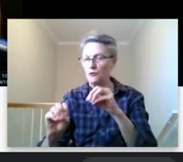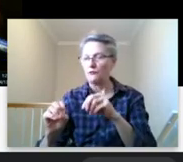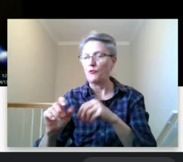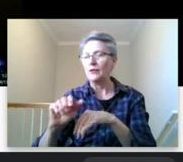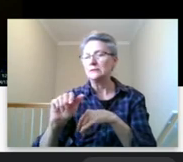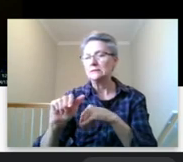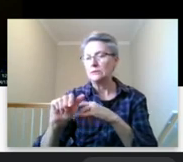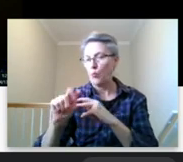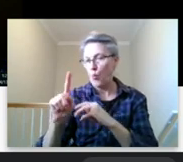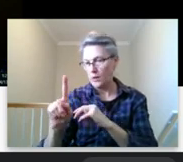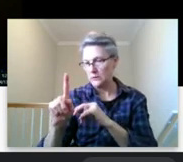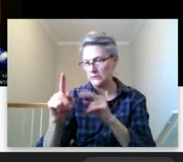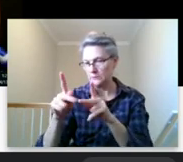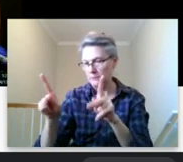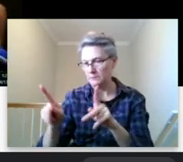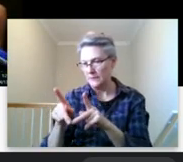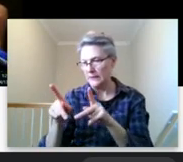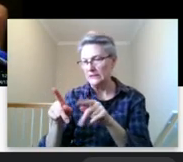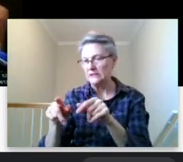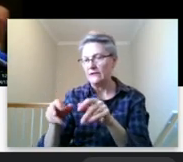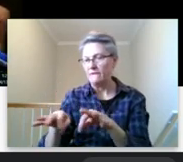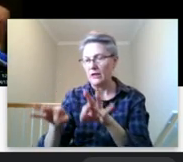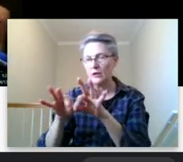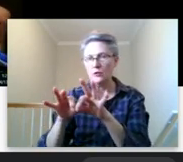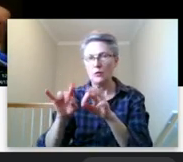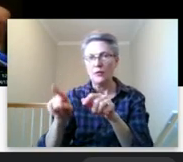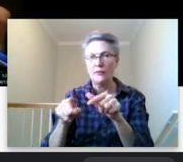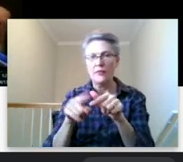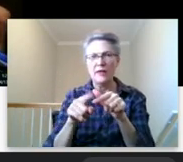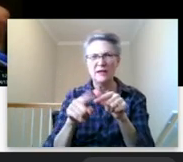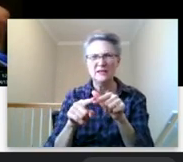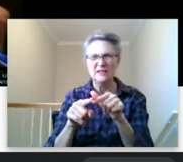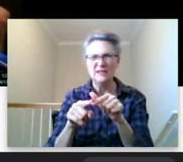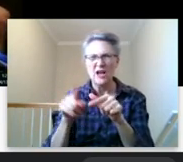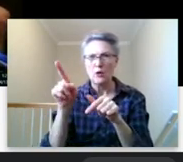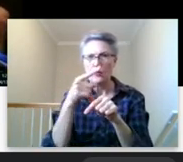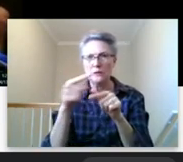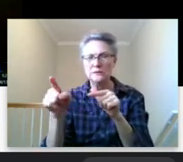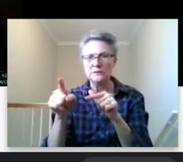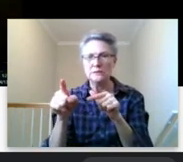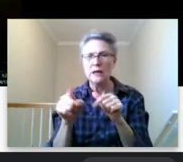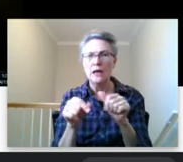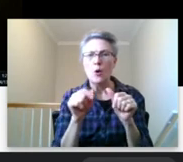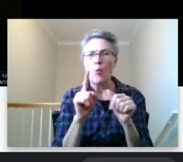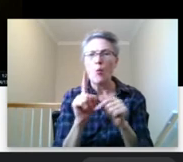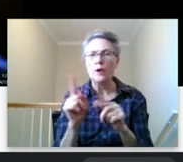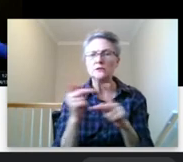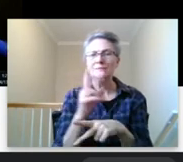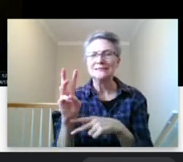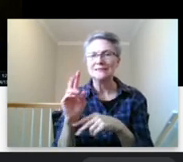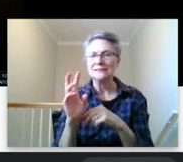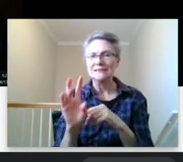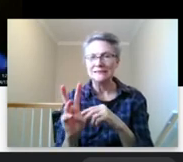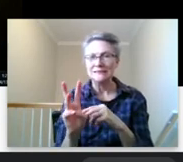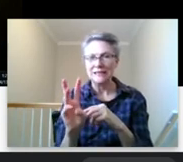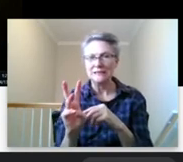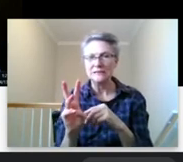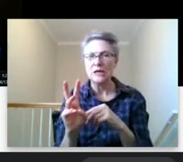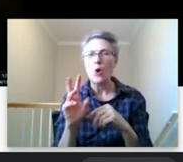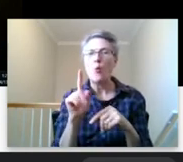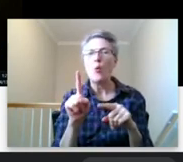and then I'm going to move on. I'm going to cross off that 4 that I regrouped so I don't get confused and accidentally add that again. 1 times 6 is 6. 1